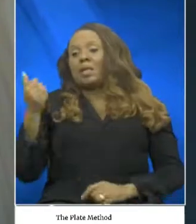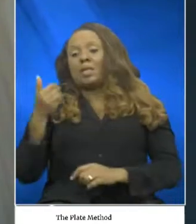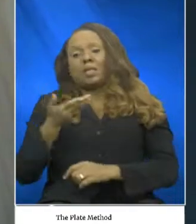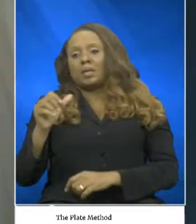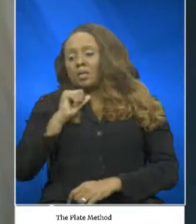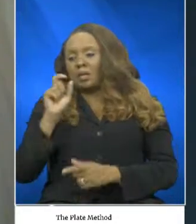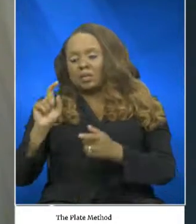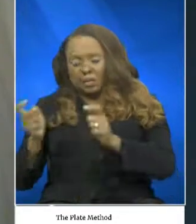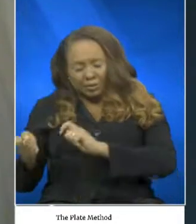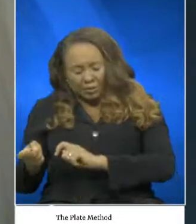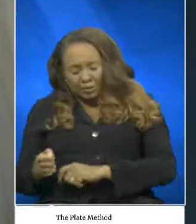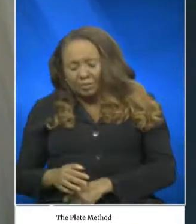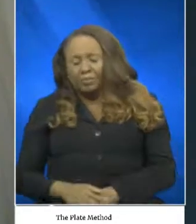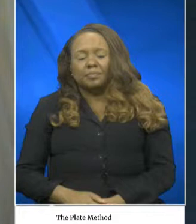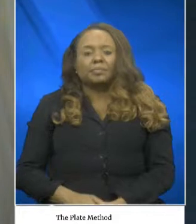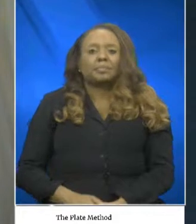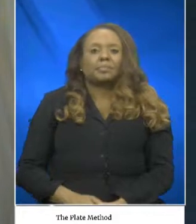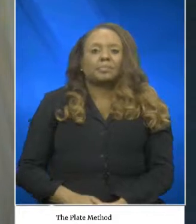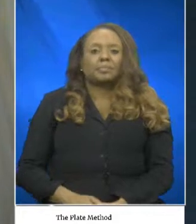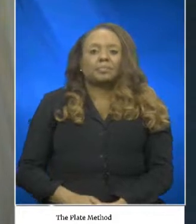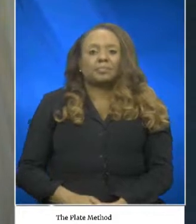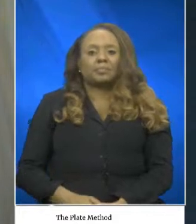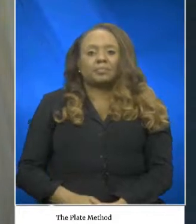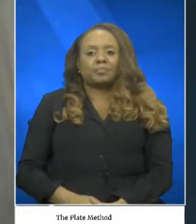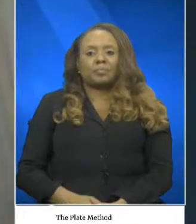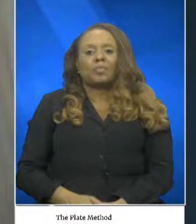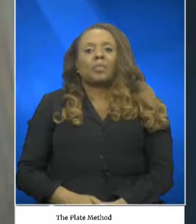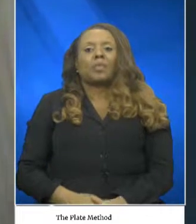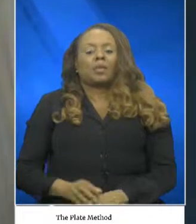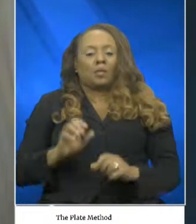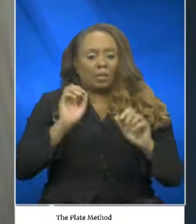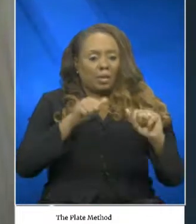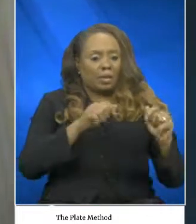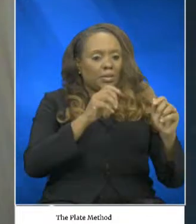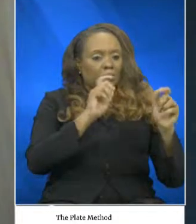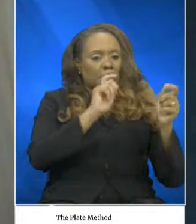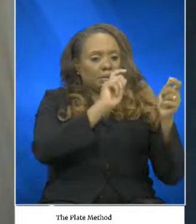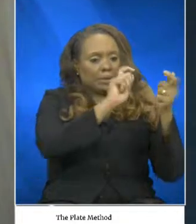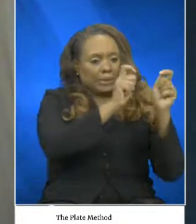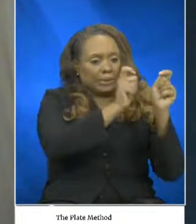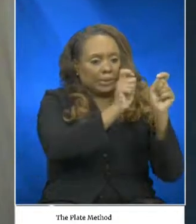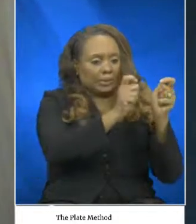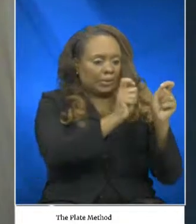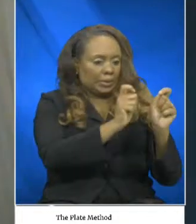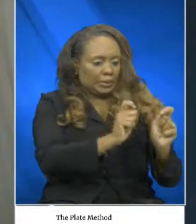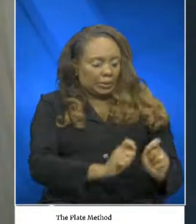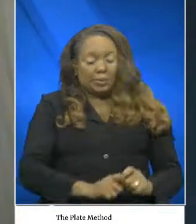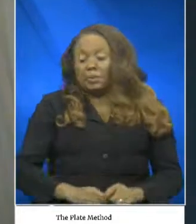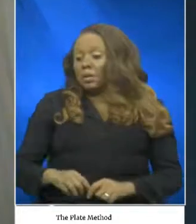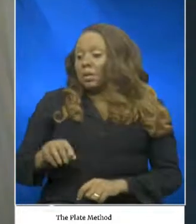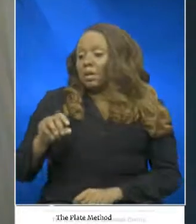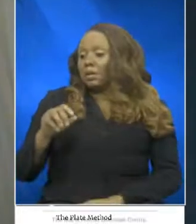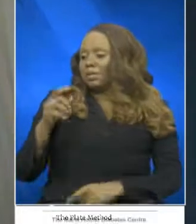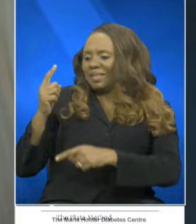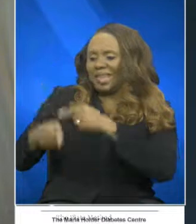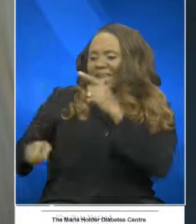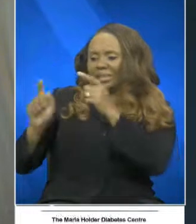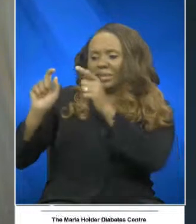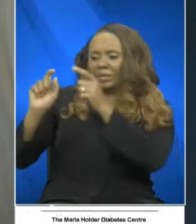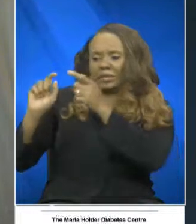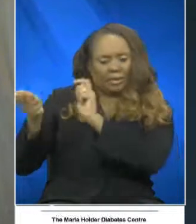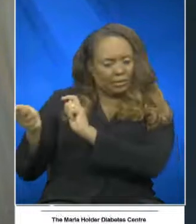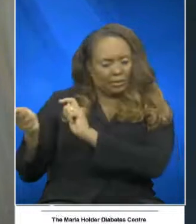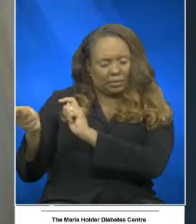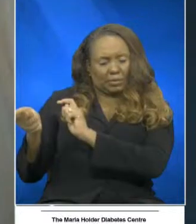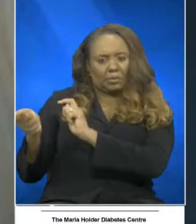call them non-modifiable, where we can't change it, and we call them modifiable, where we we can change it. The non-modifiable factors, which we